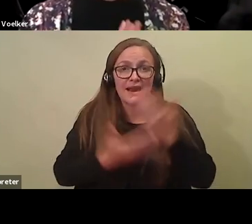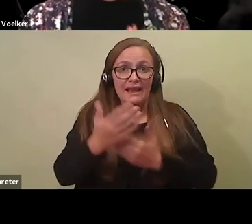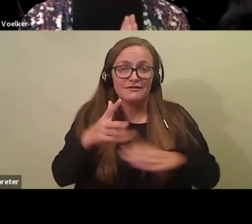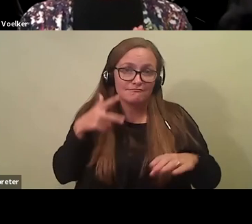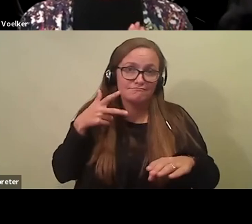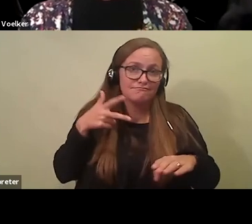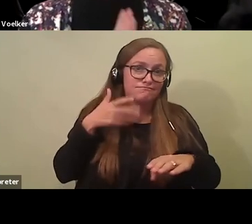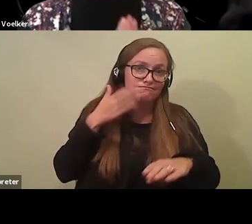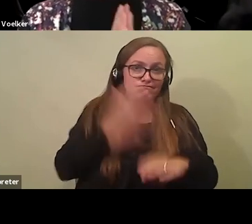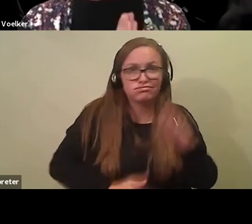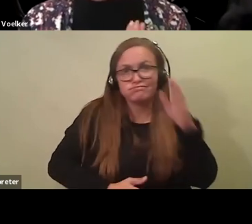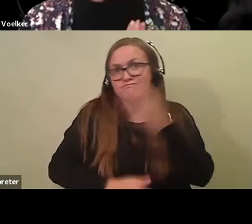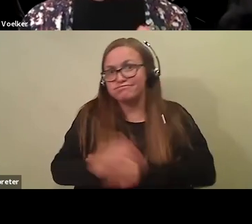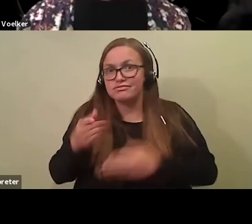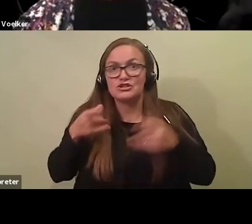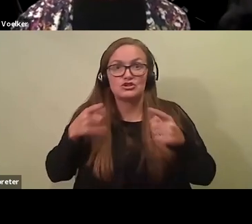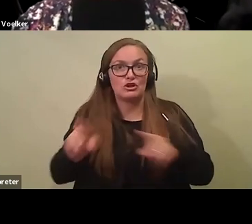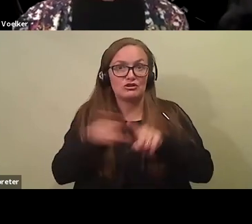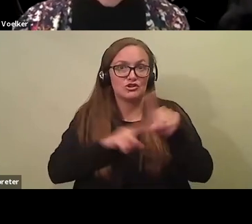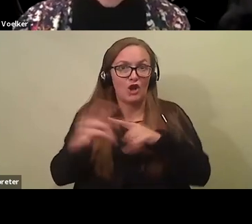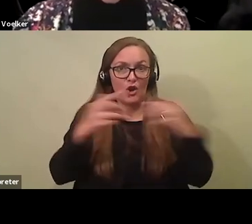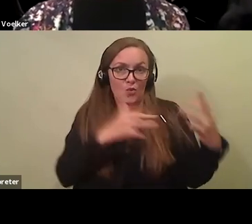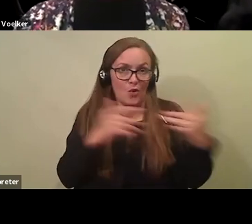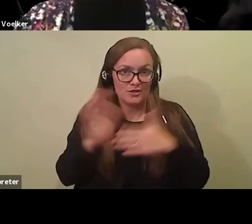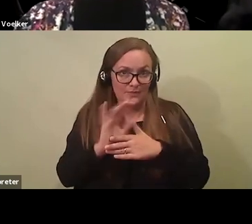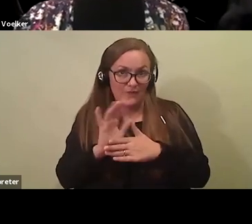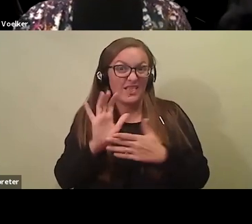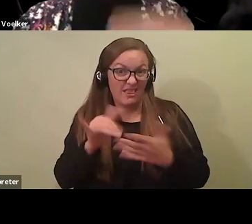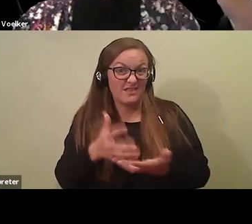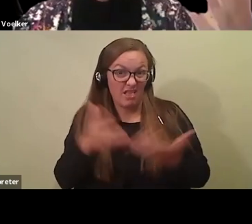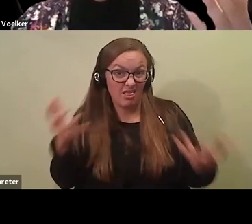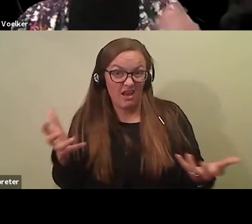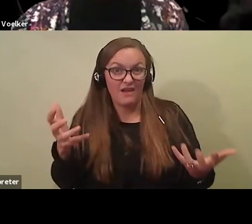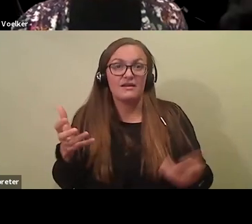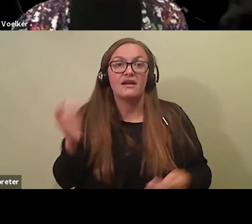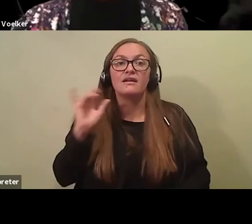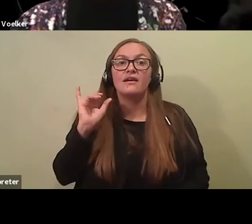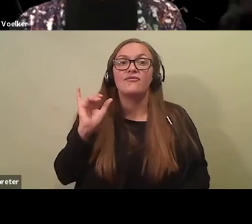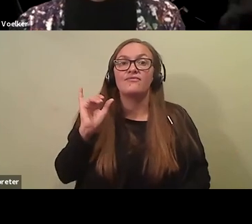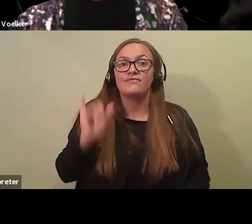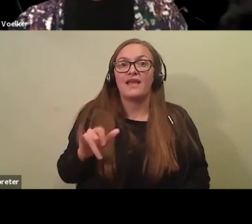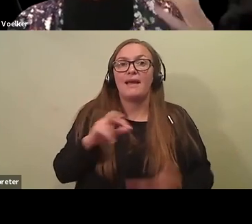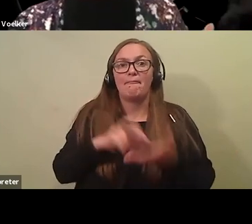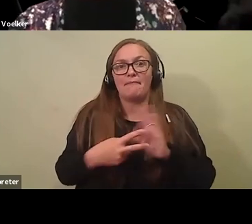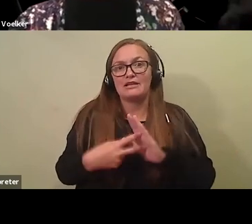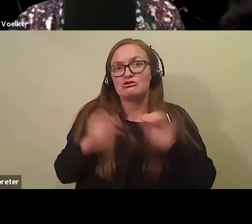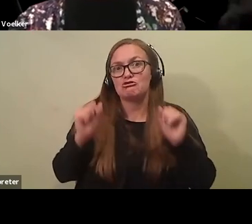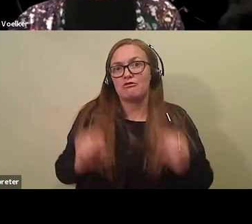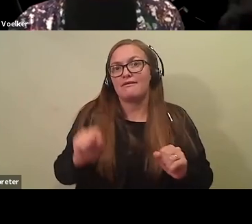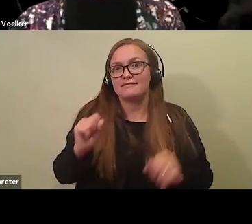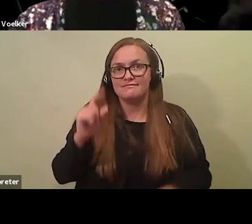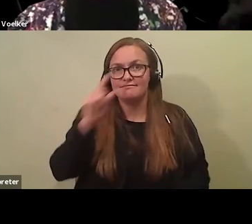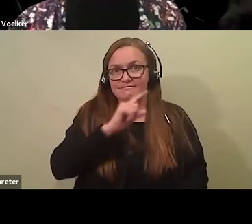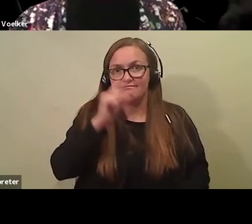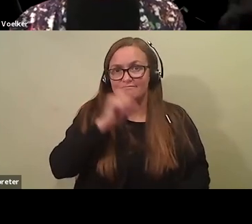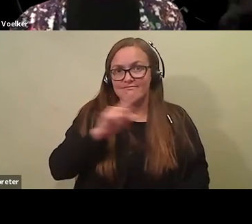Star Wars films, which is quite a bit. And it leads to a prominence of prosthetic robotic limbs within the